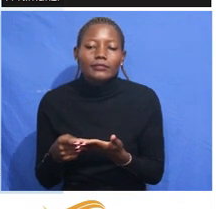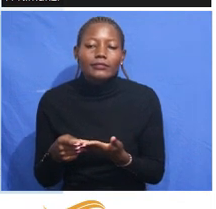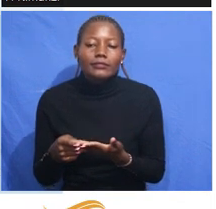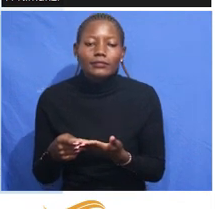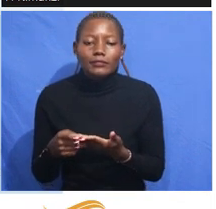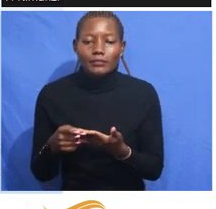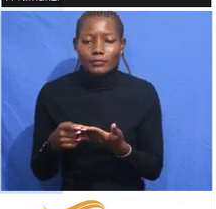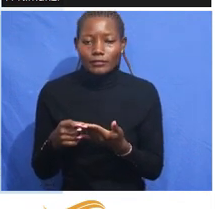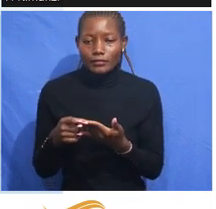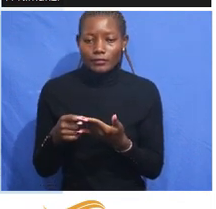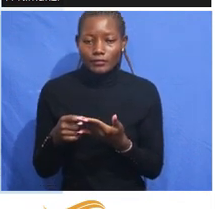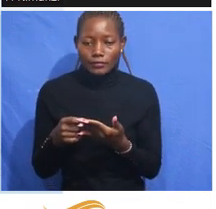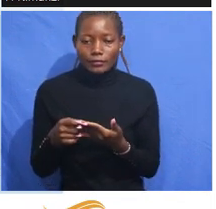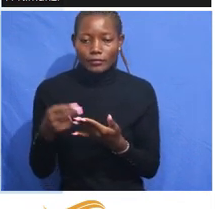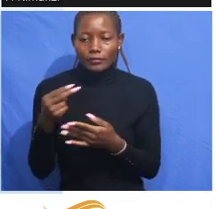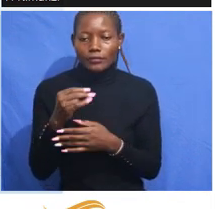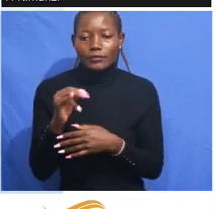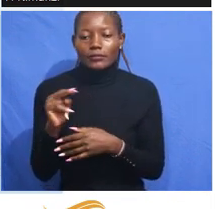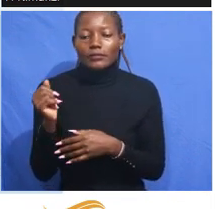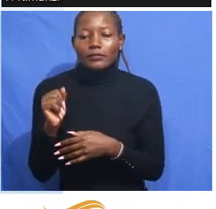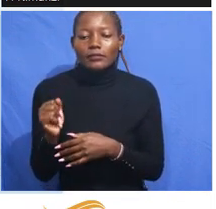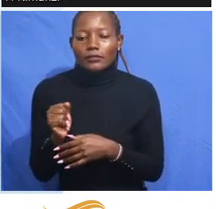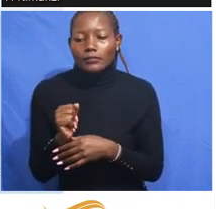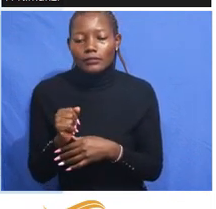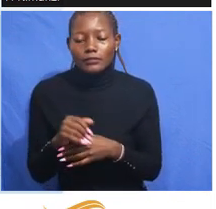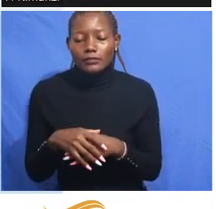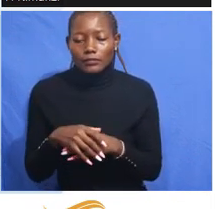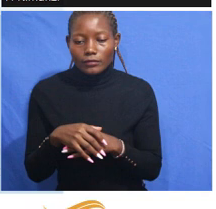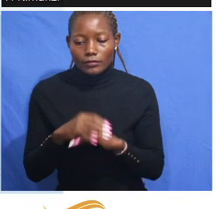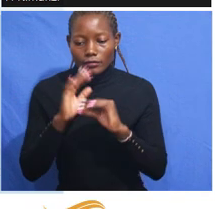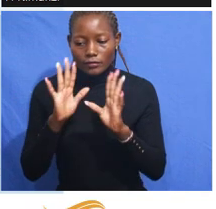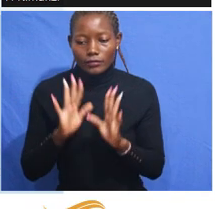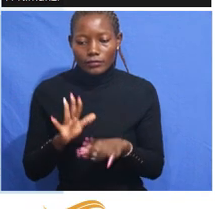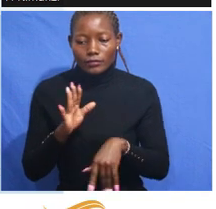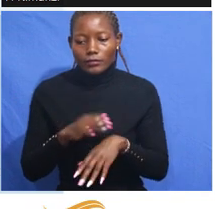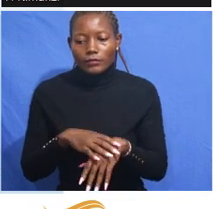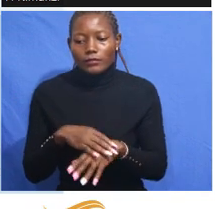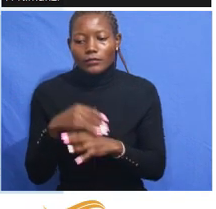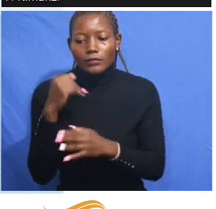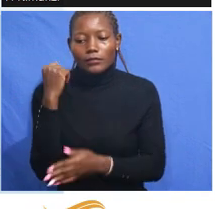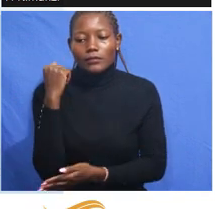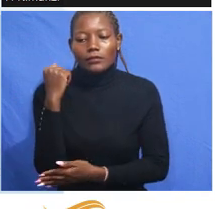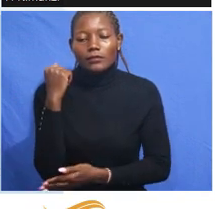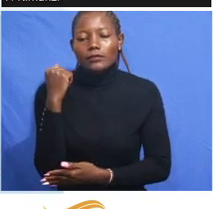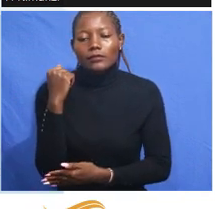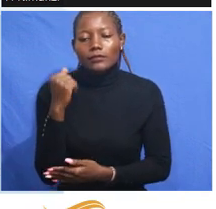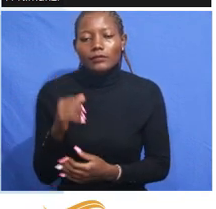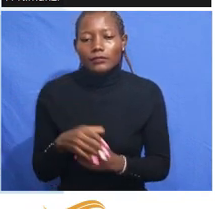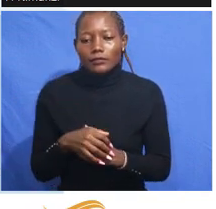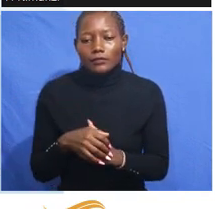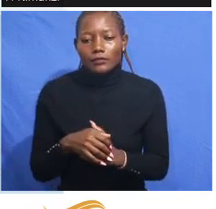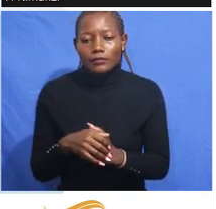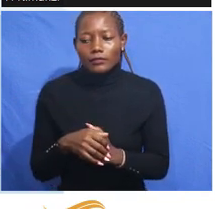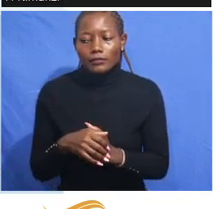Hinge joints, very common. The elbow is an important example of a hinge joint, and of course, a hinge resembles the